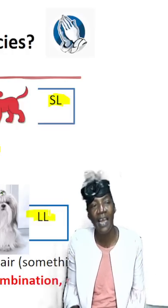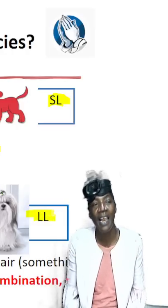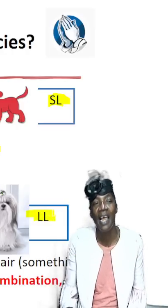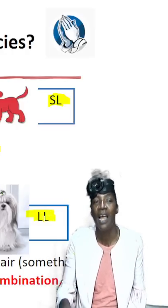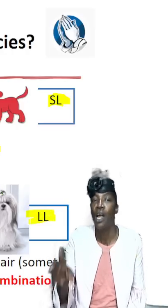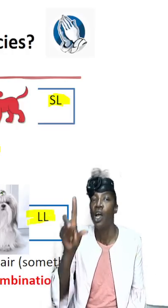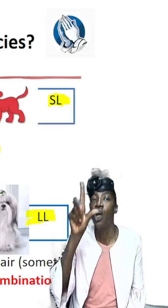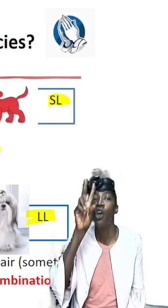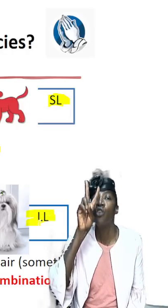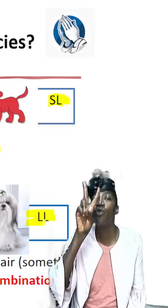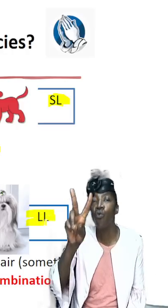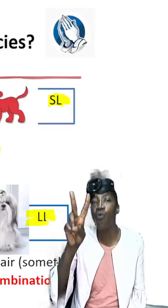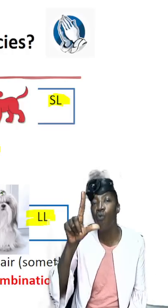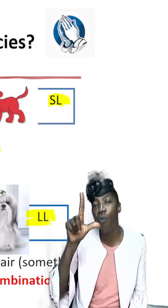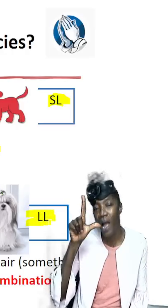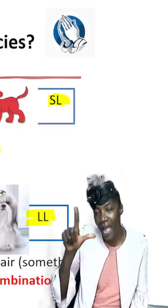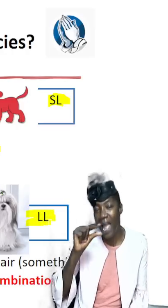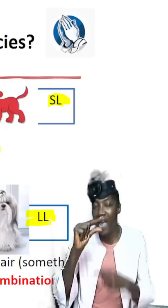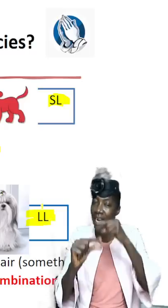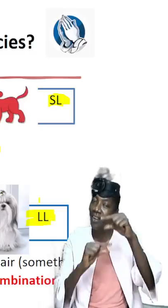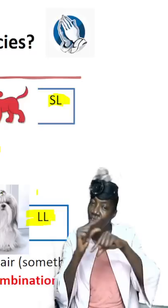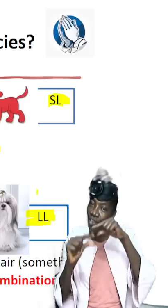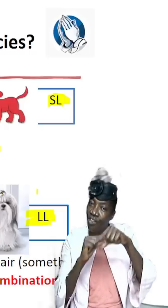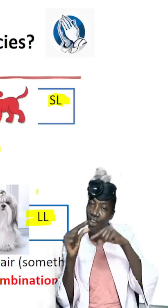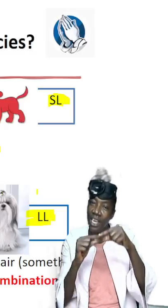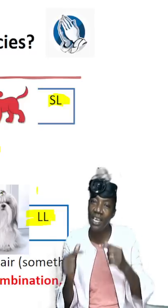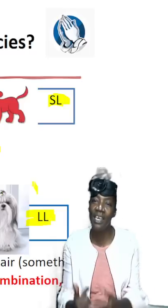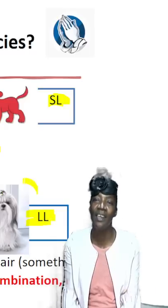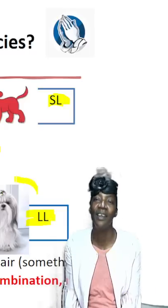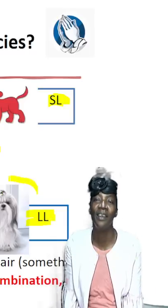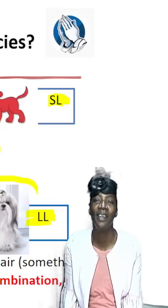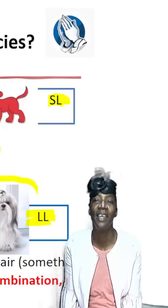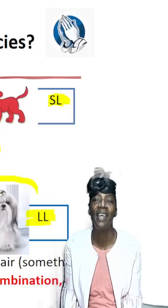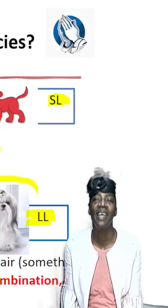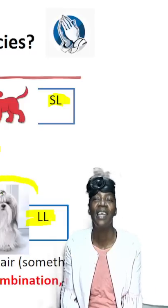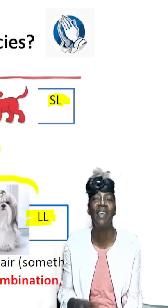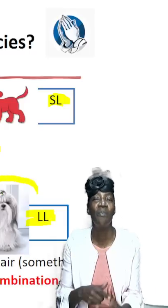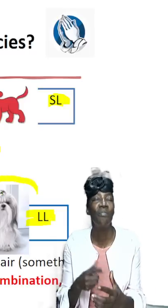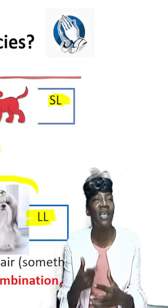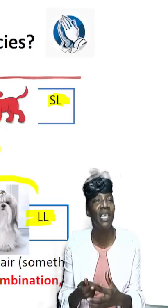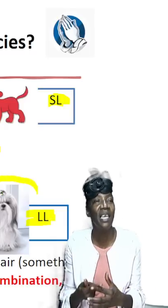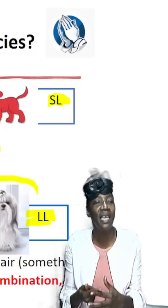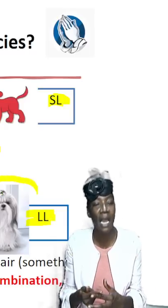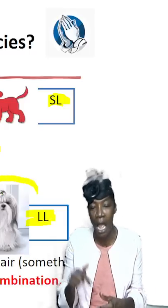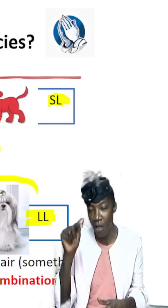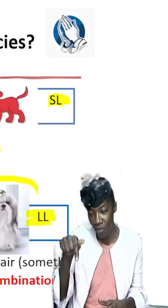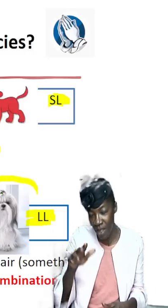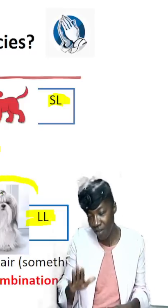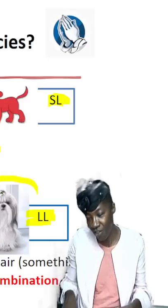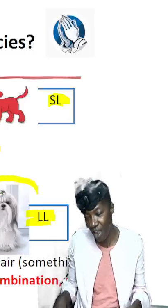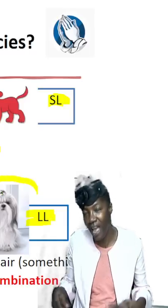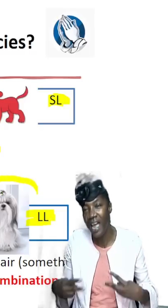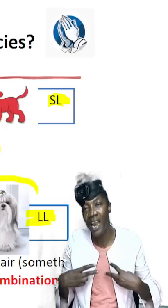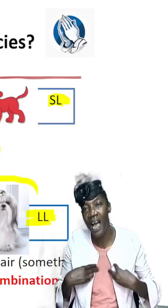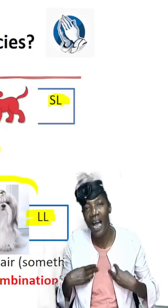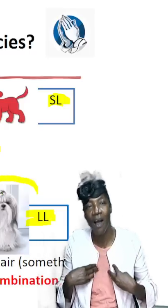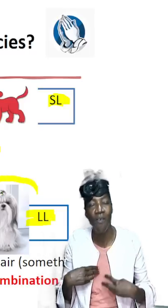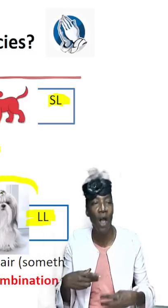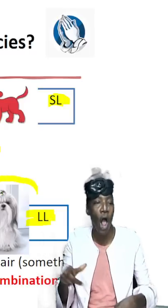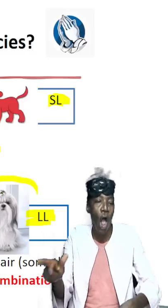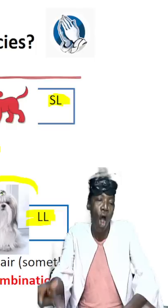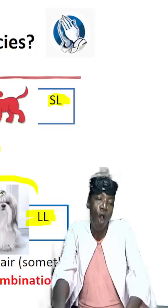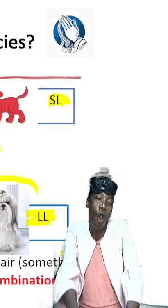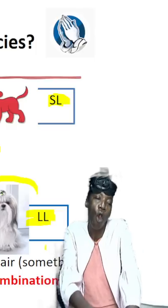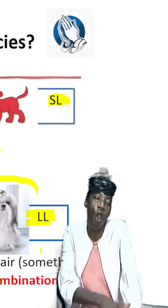L genes, a L and a L. You know what that mean? It means this dog is going to have